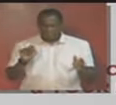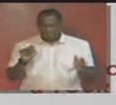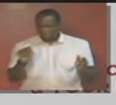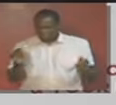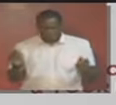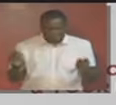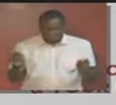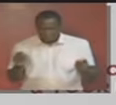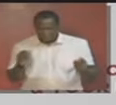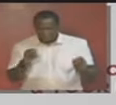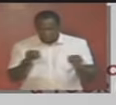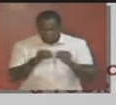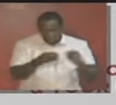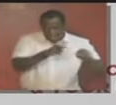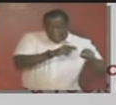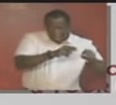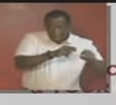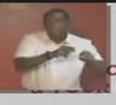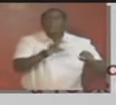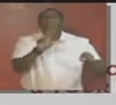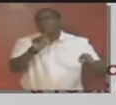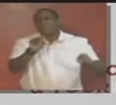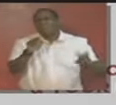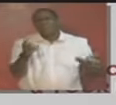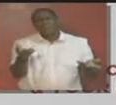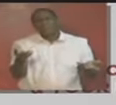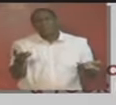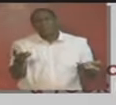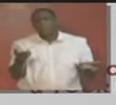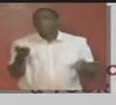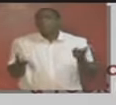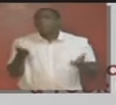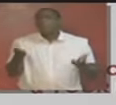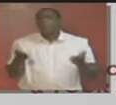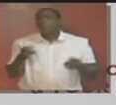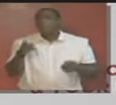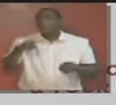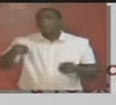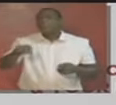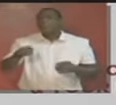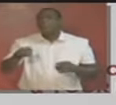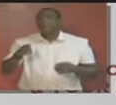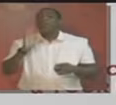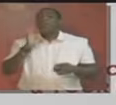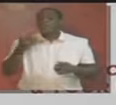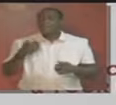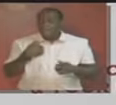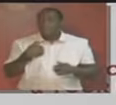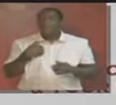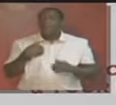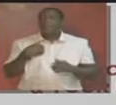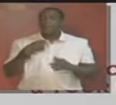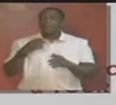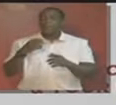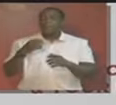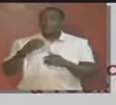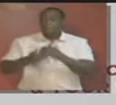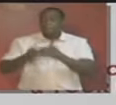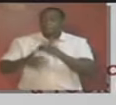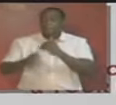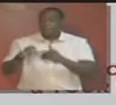had these particular events would likely have had those particular events regardless. But the issue